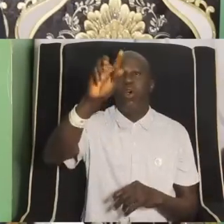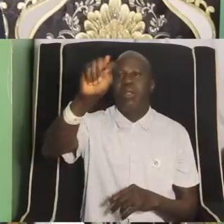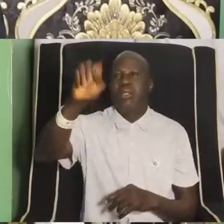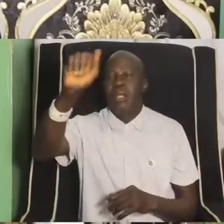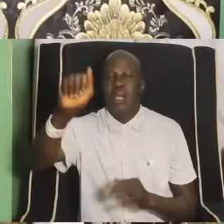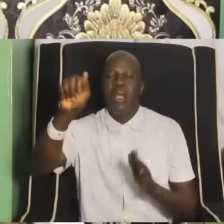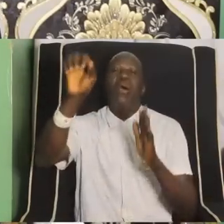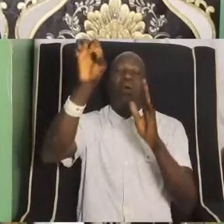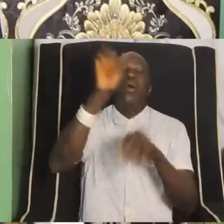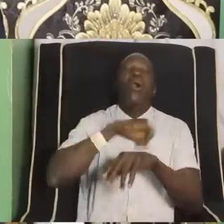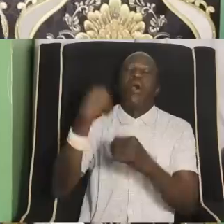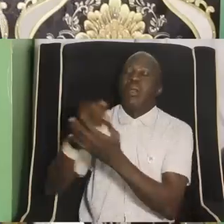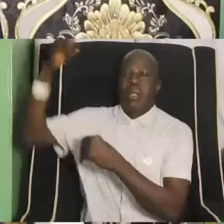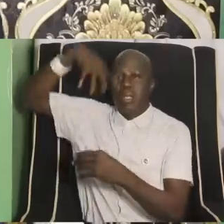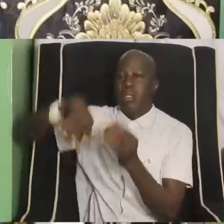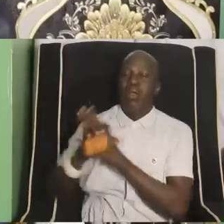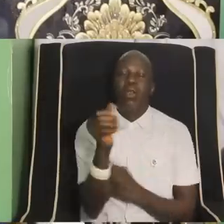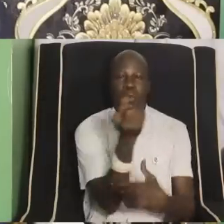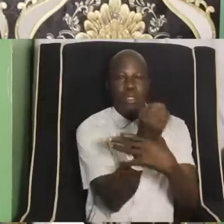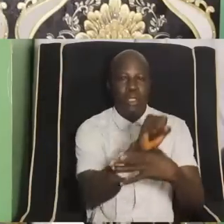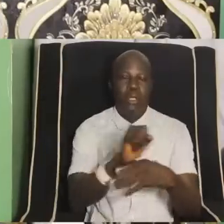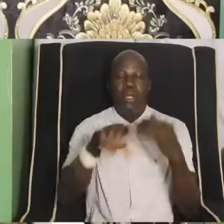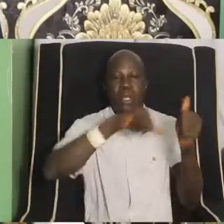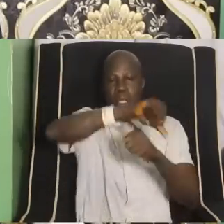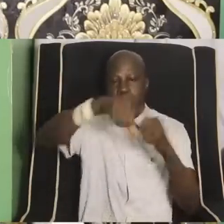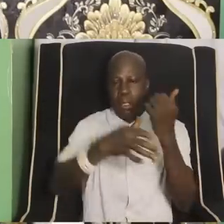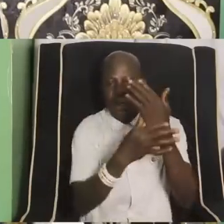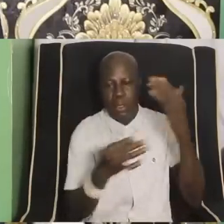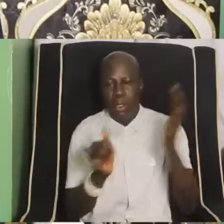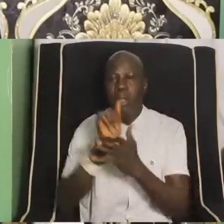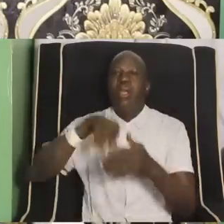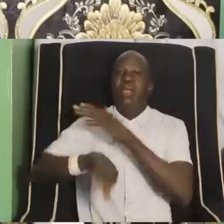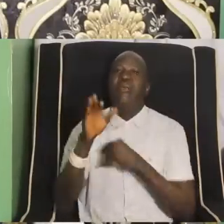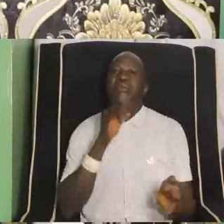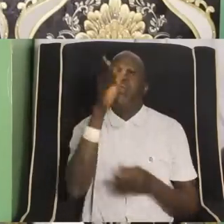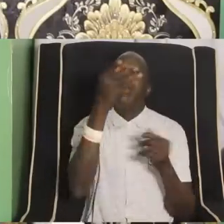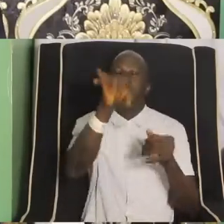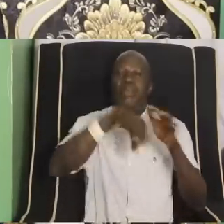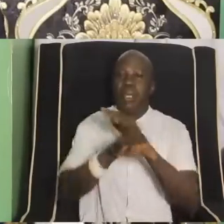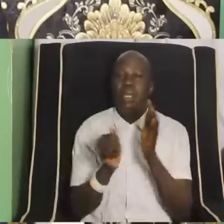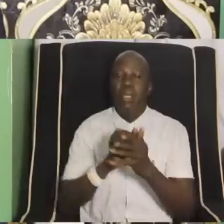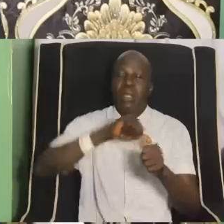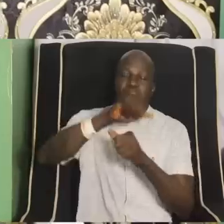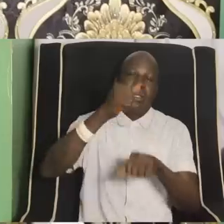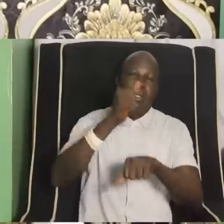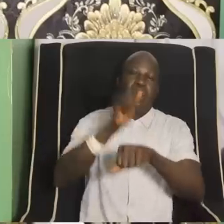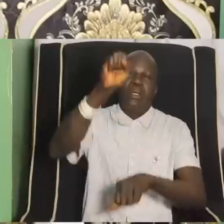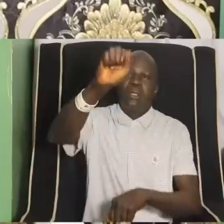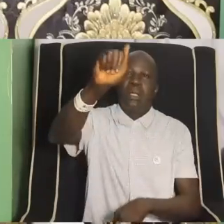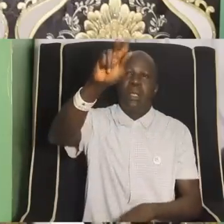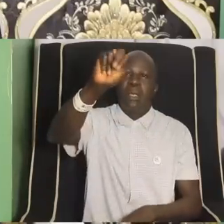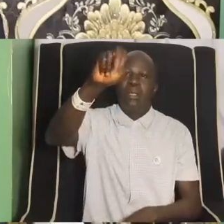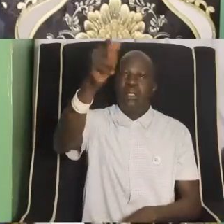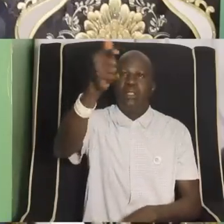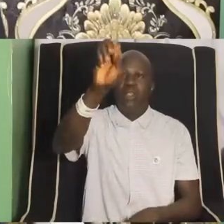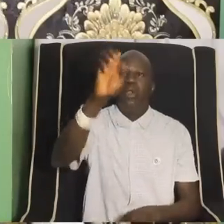by grace of God. We will give you anointing. Oil. By the altar, go and is